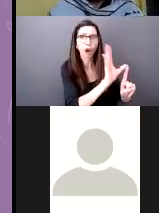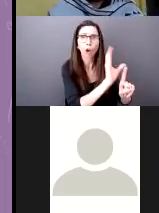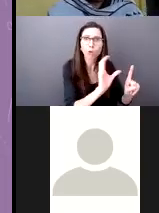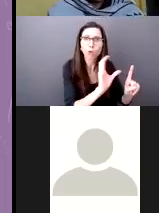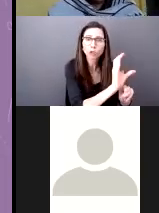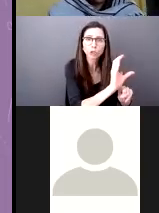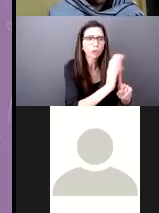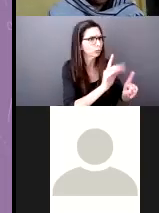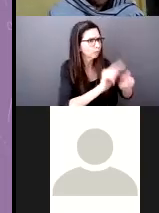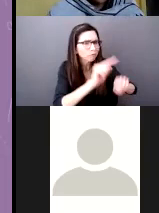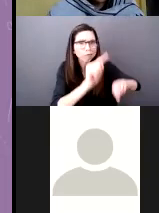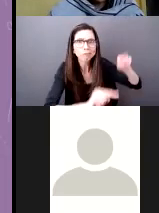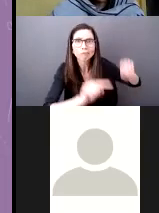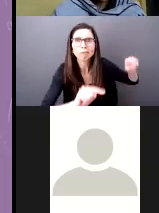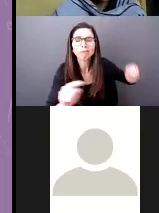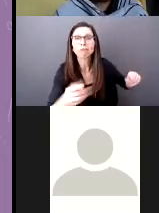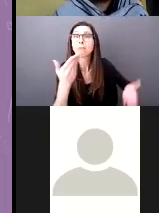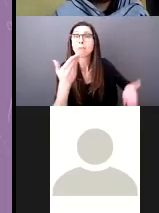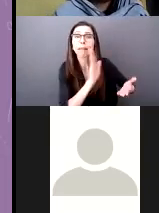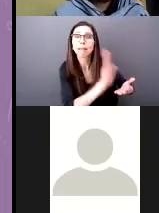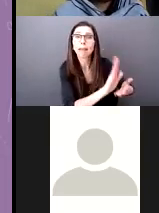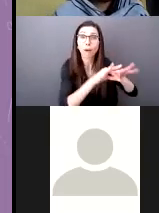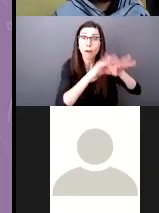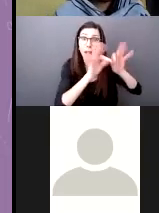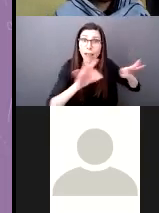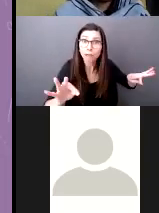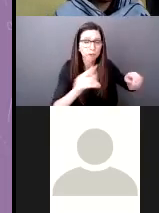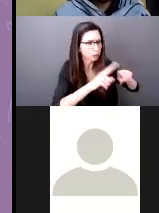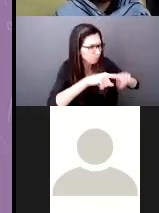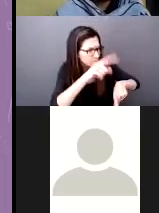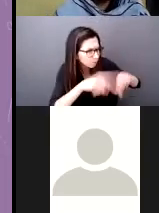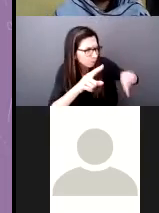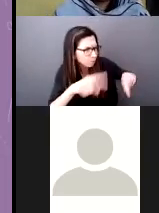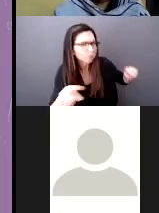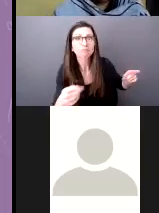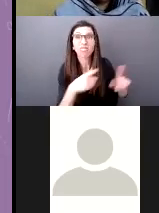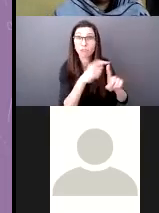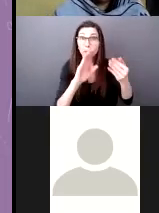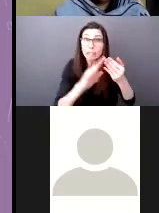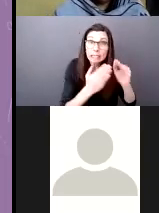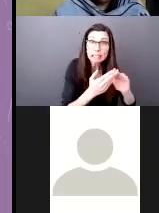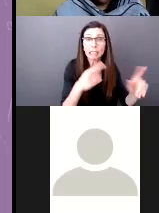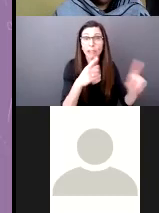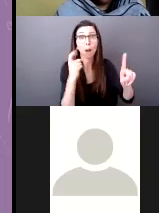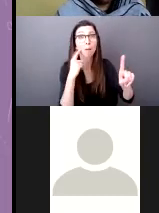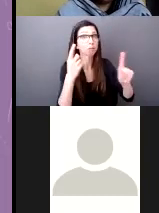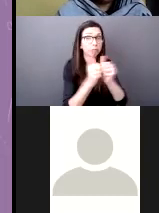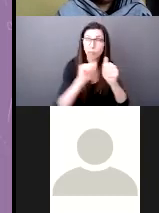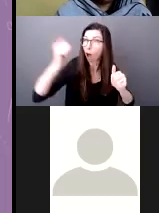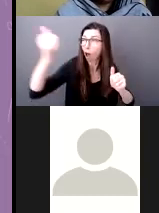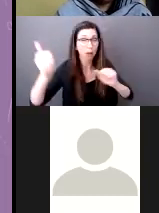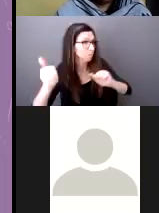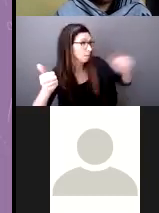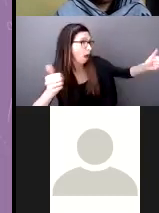geography, if they're calling in from a rural and remote area. And so because we are representative of the diverse community, we can